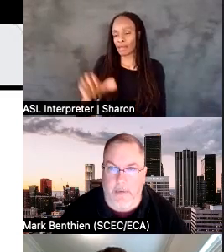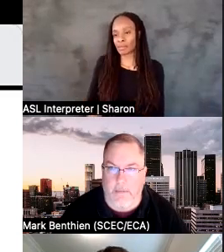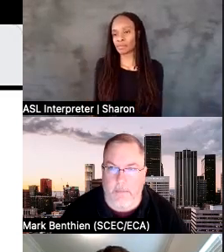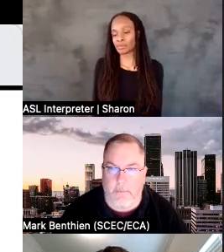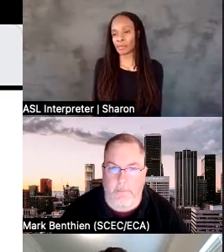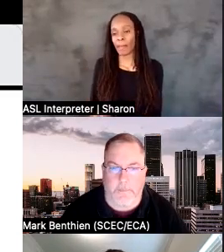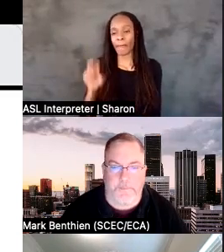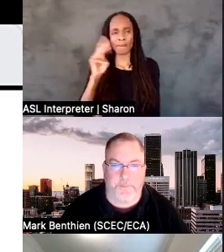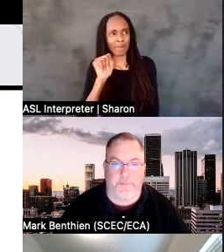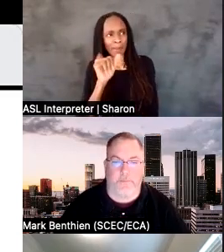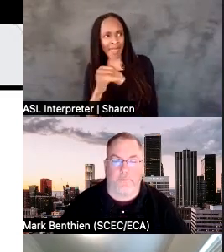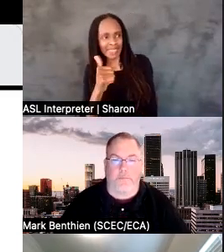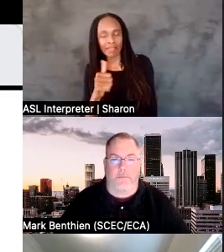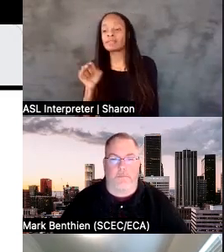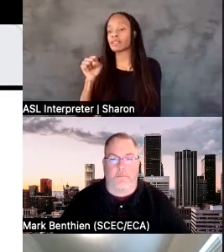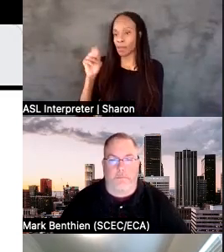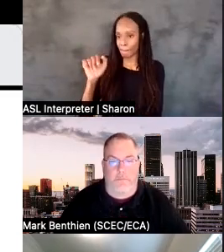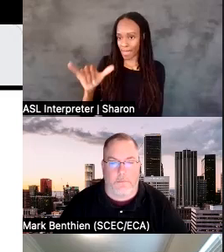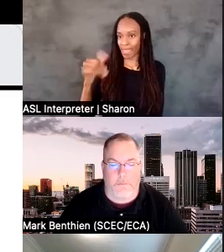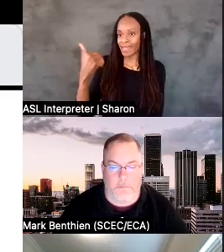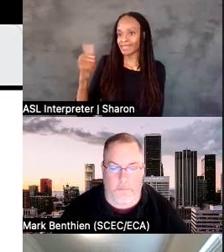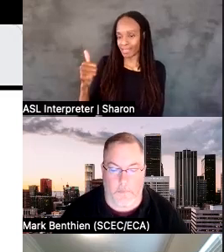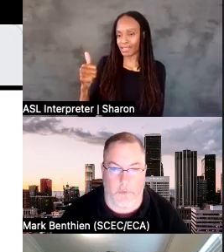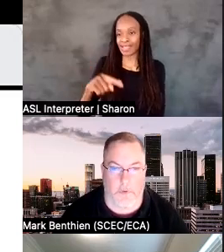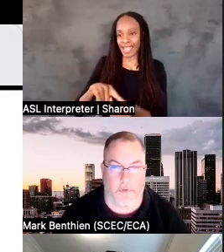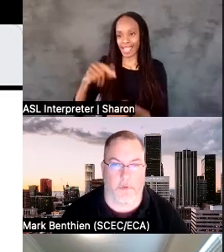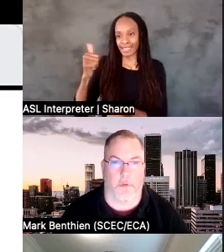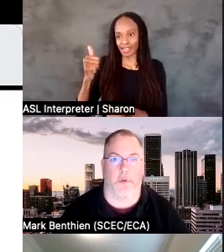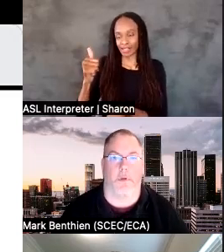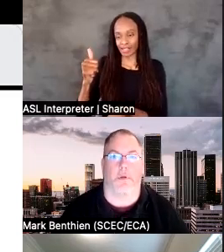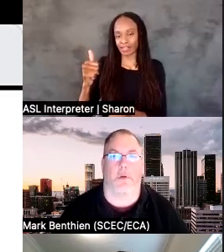May 10th? May I 10th. believe. That's right, 10 o'clock, May